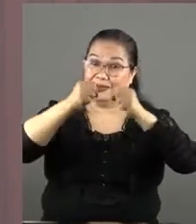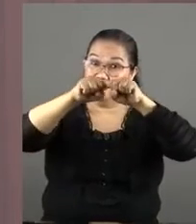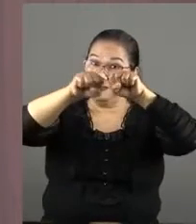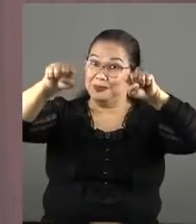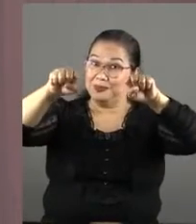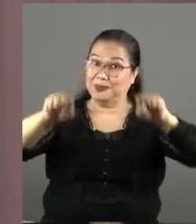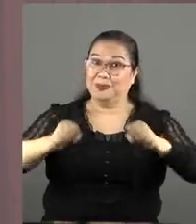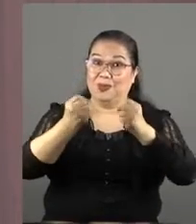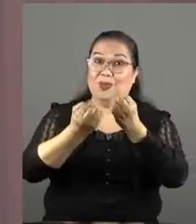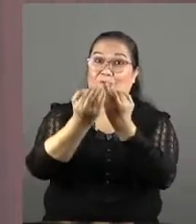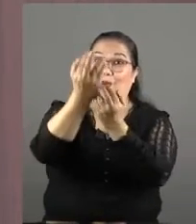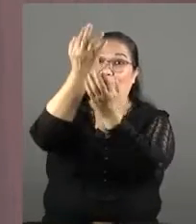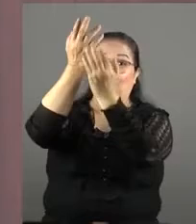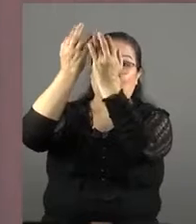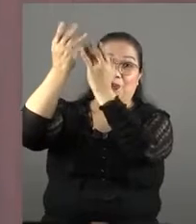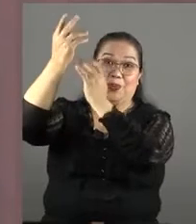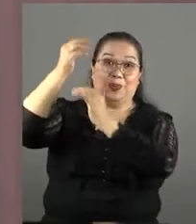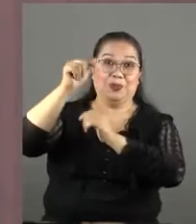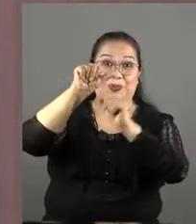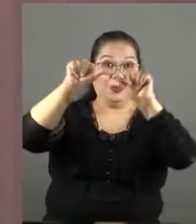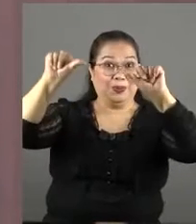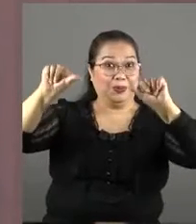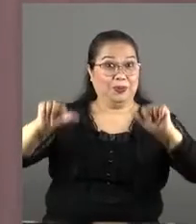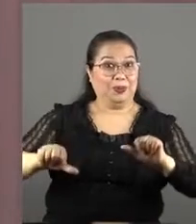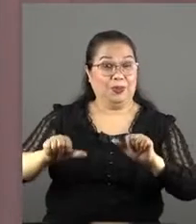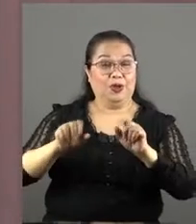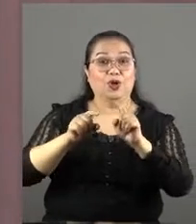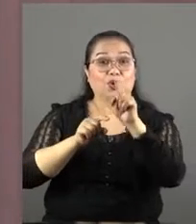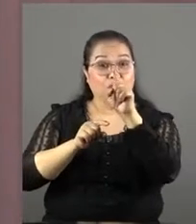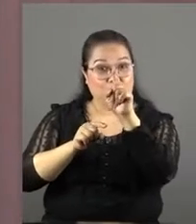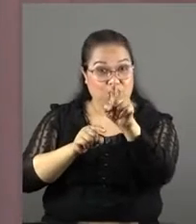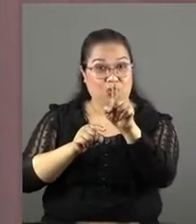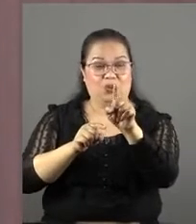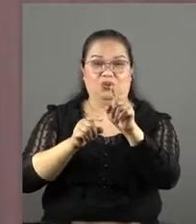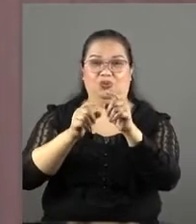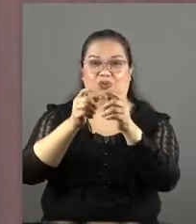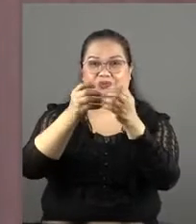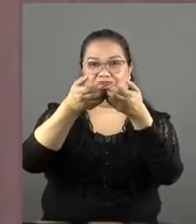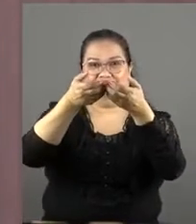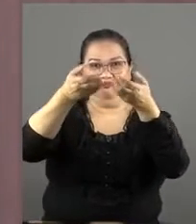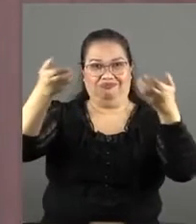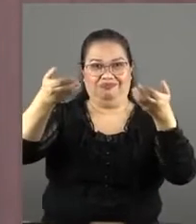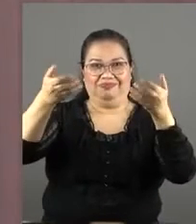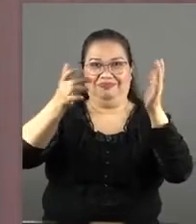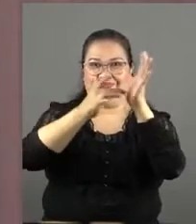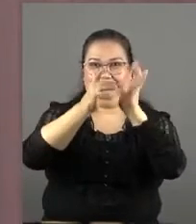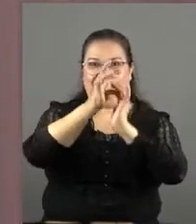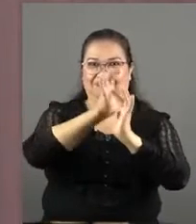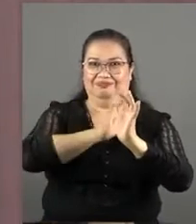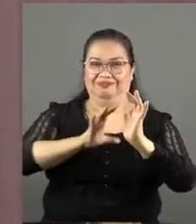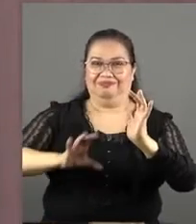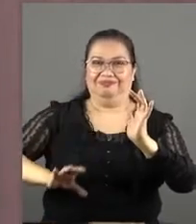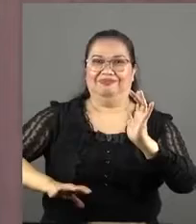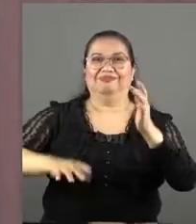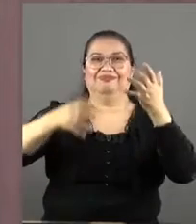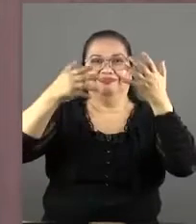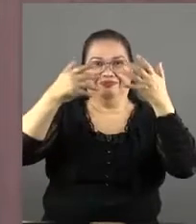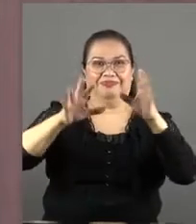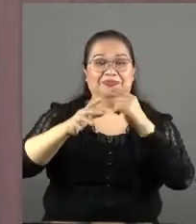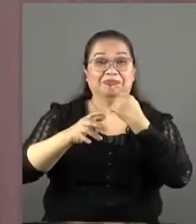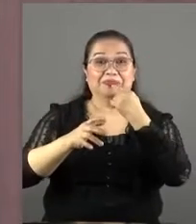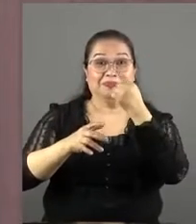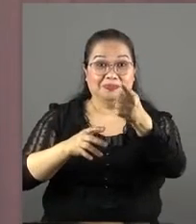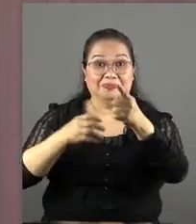system. So friends, this is who you are apart from Christ. It is deliberately done to tell us